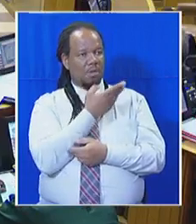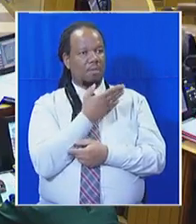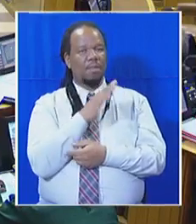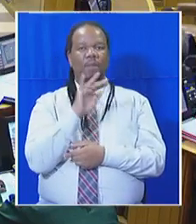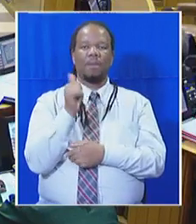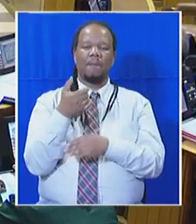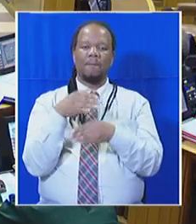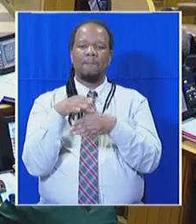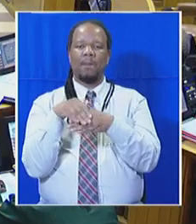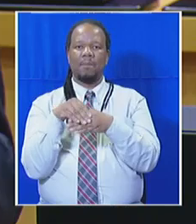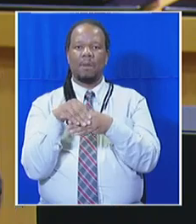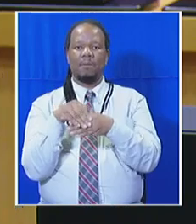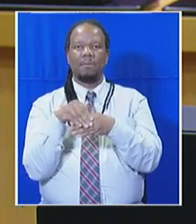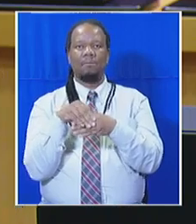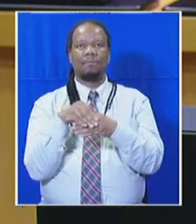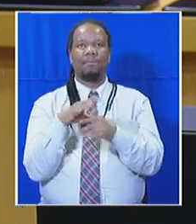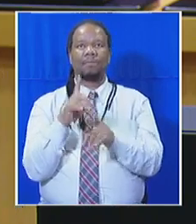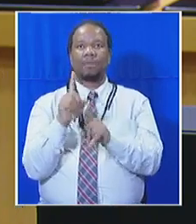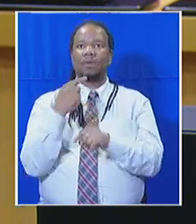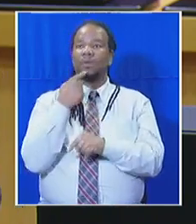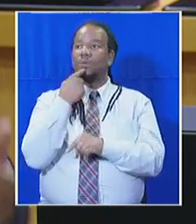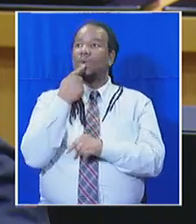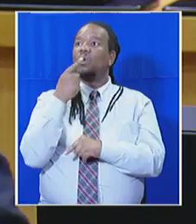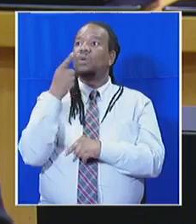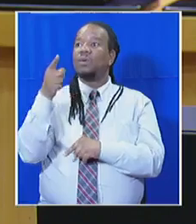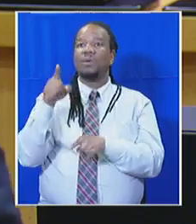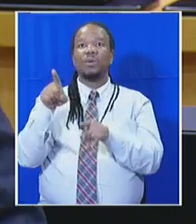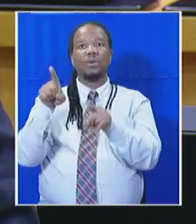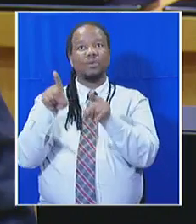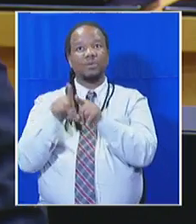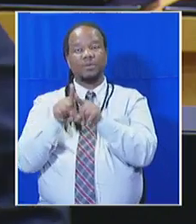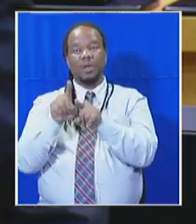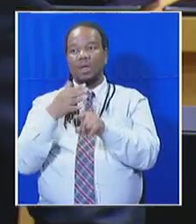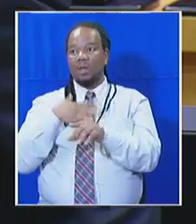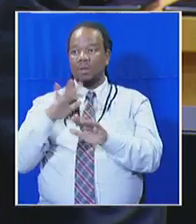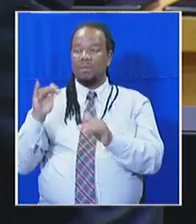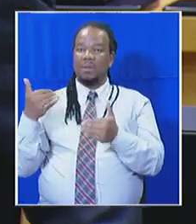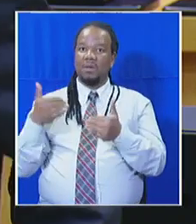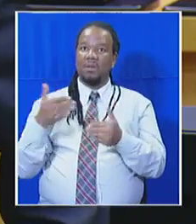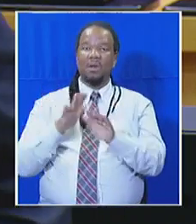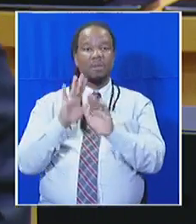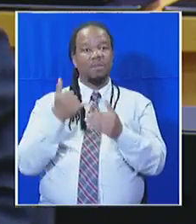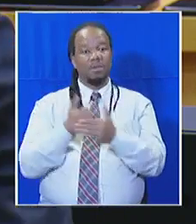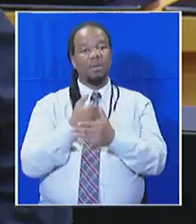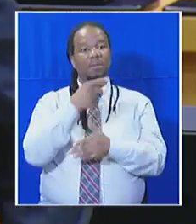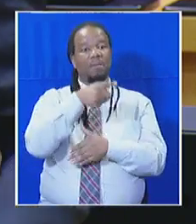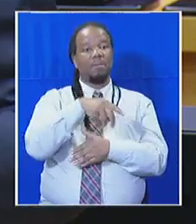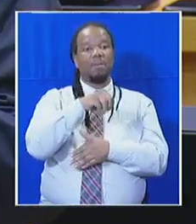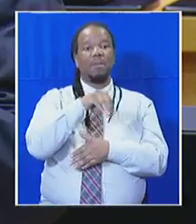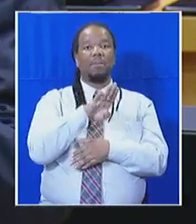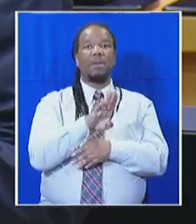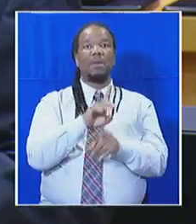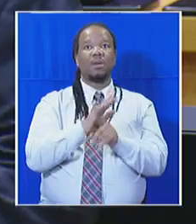Honorable Ma'am, now ungasho ukuthi ngiyadelela siyazana nawe ngakhula ngithenge esitolo kaKhasim kaDambuza.